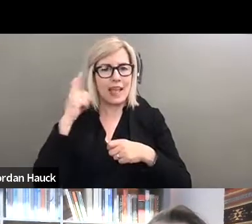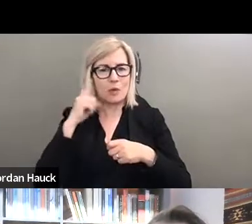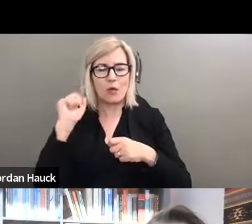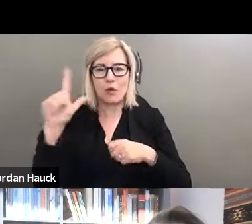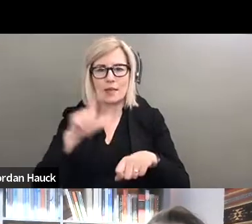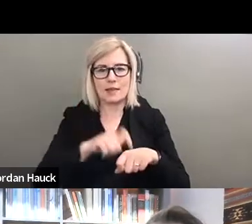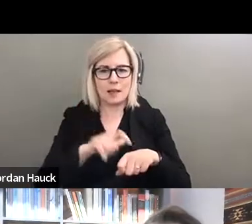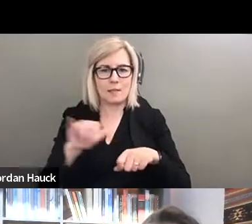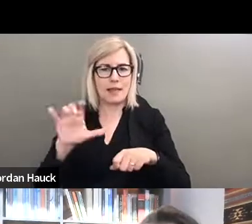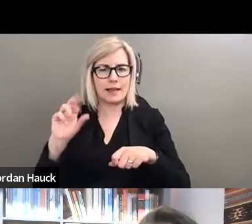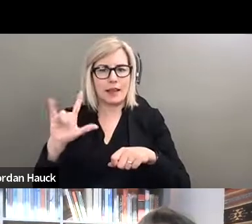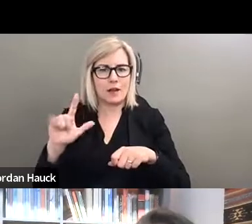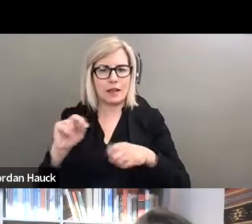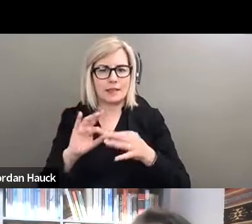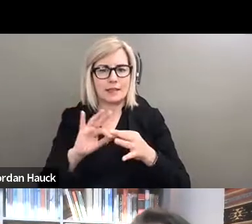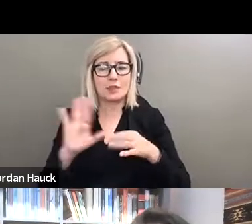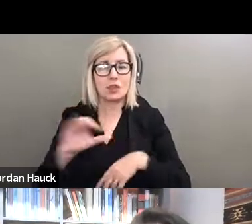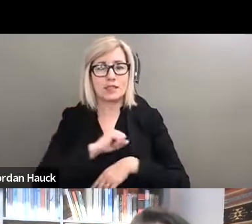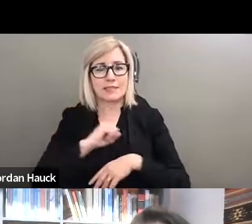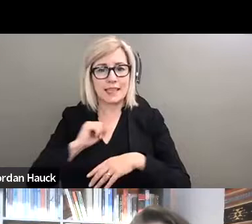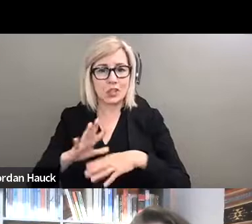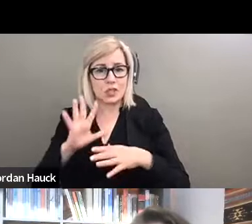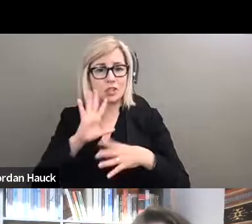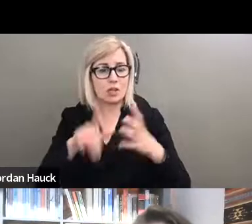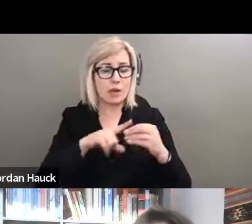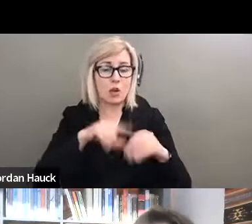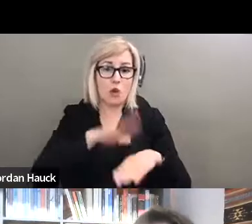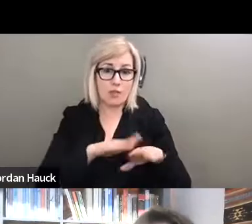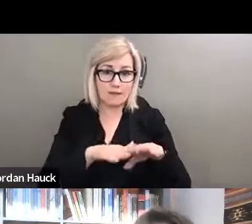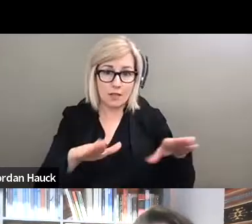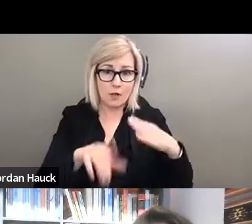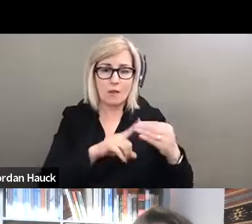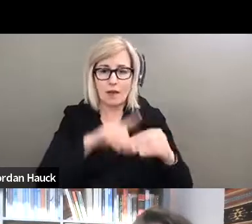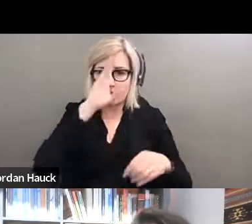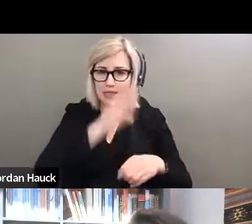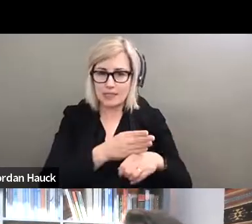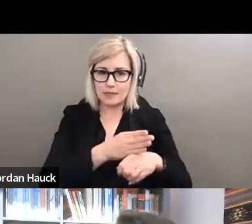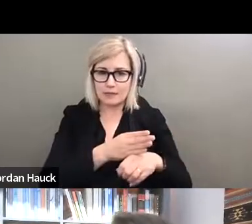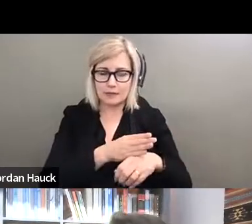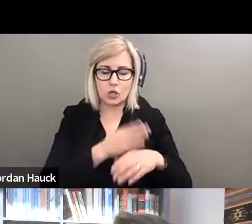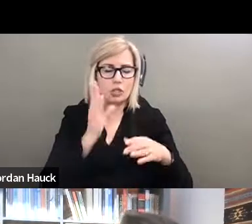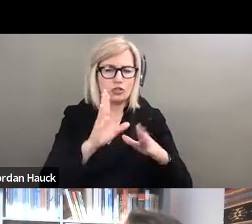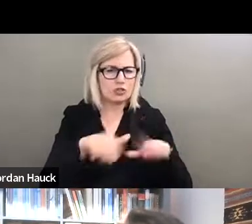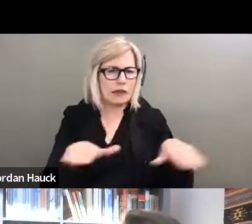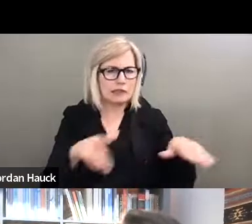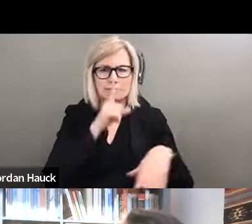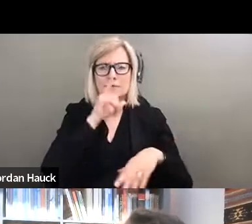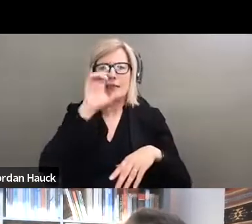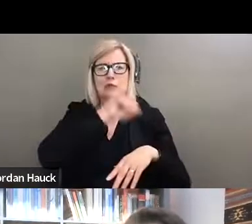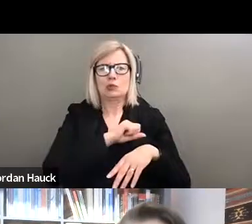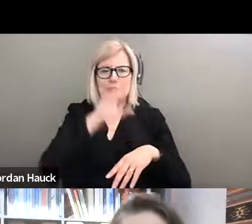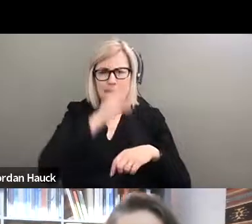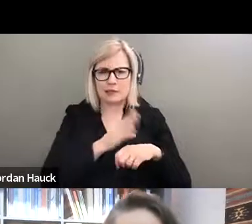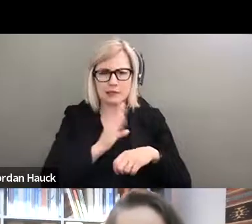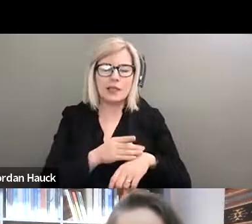said, her senator has talked about it on the floor about her son's or child's, I guess I'm not sure if it was